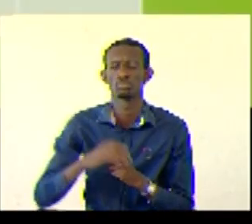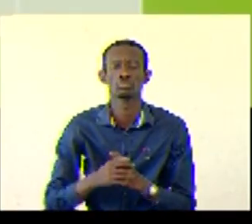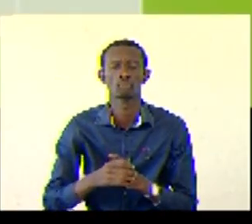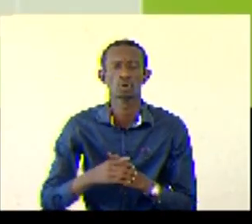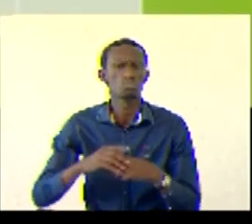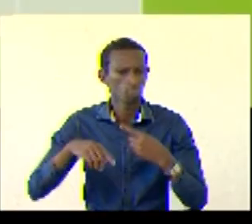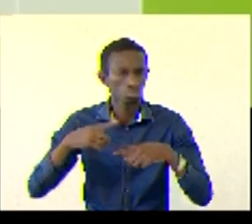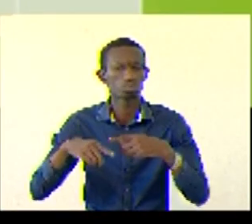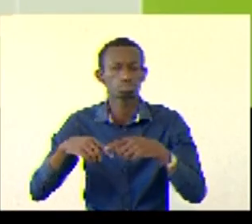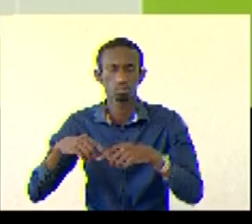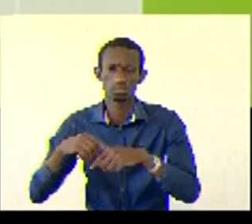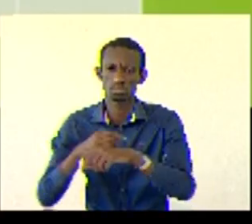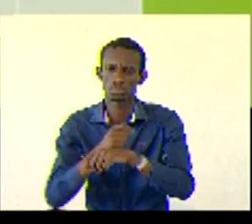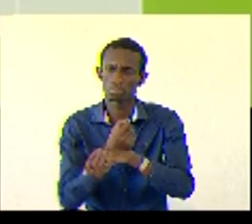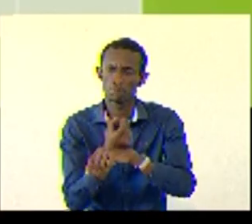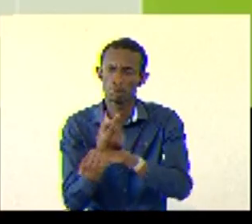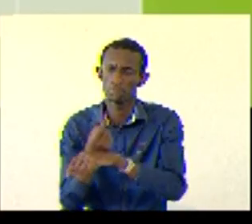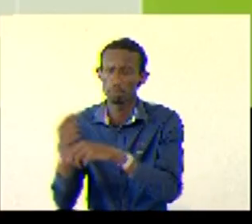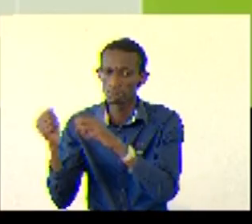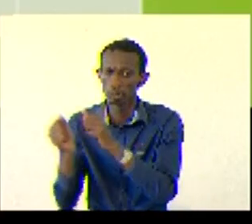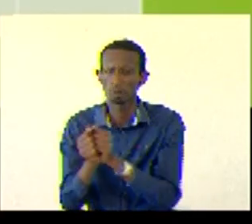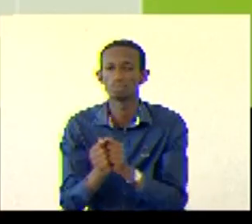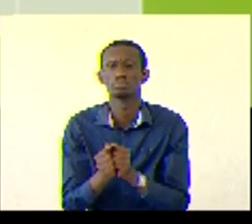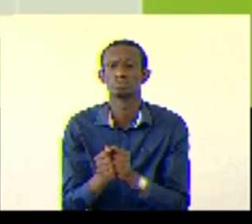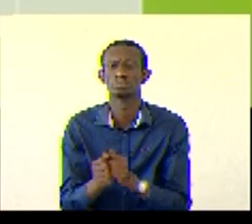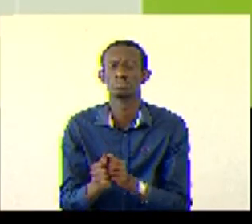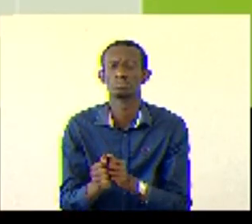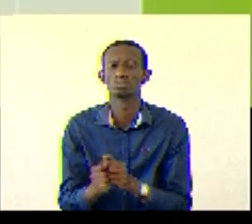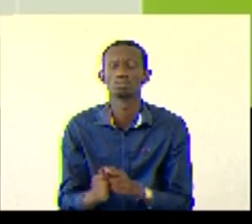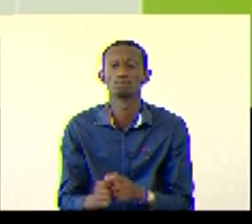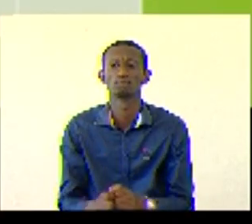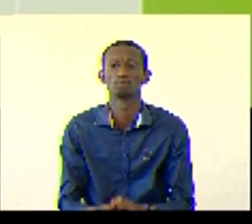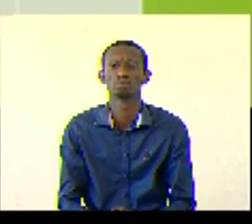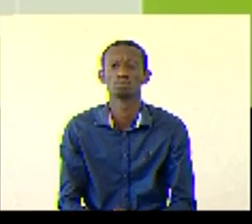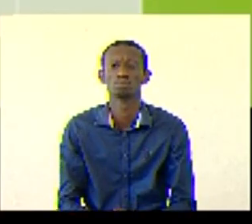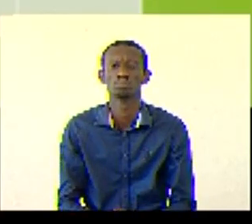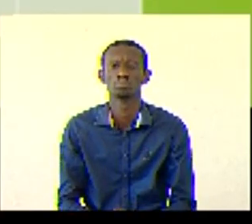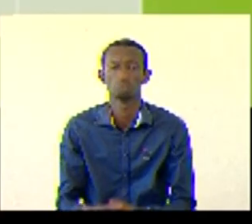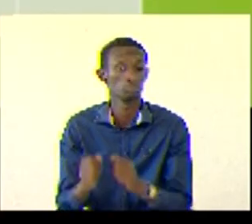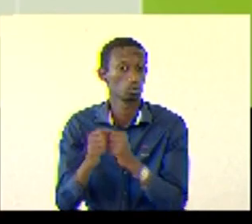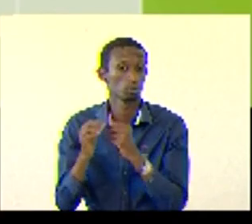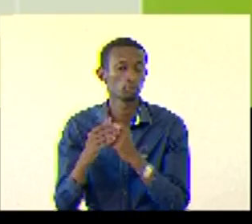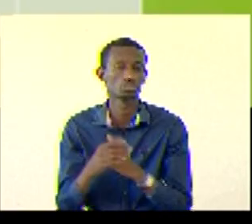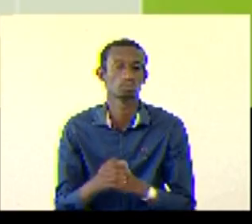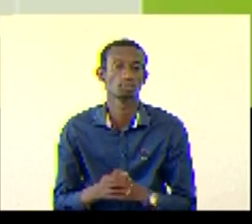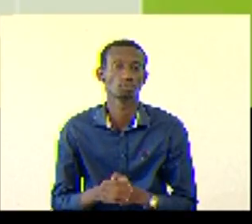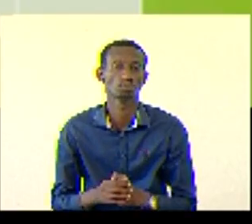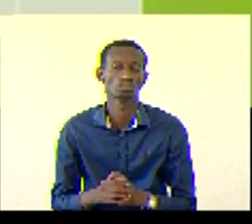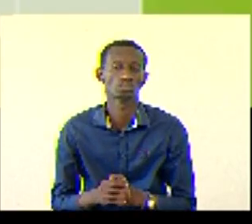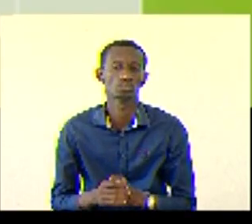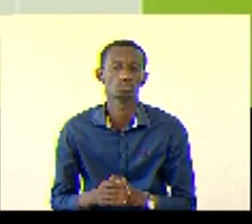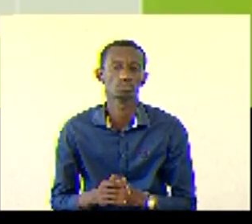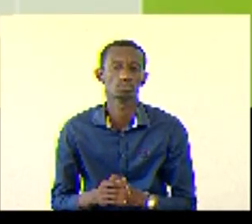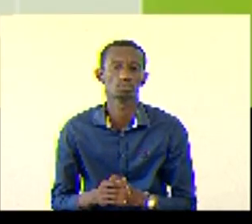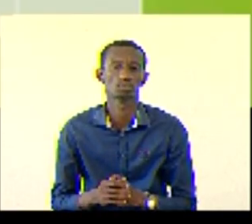intervals, and this is the table of the results that were produced. Look at the table of the results.